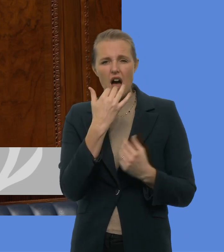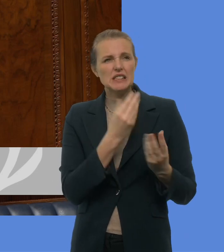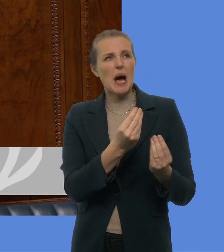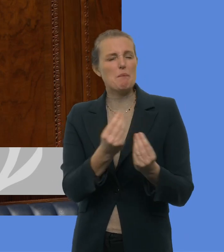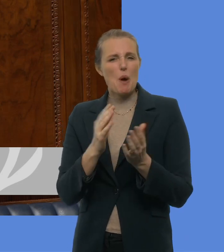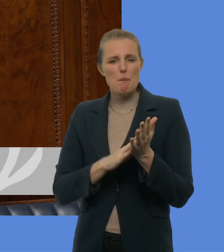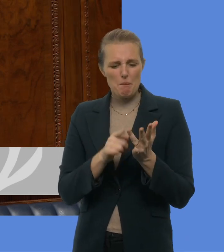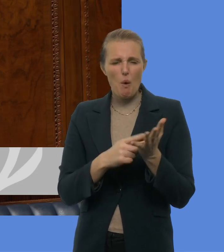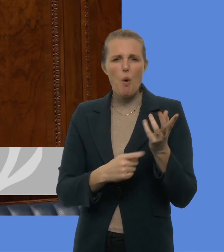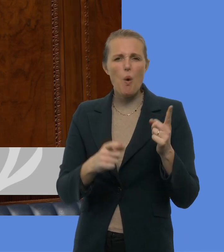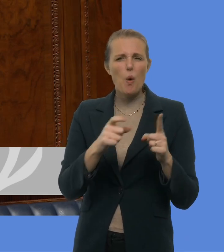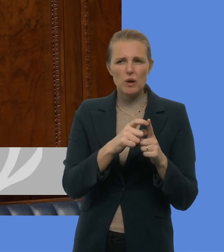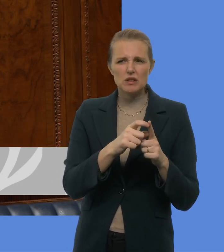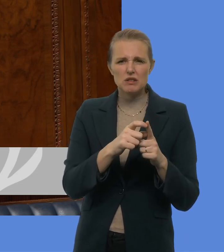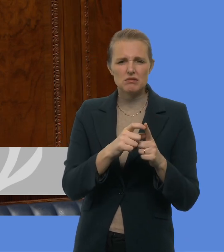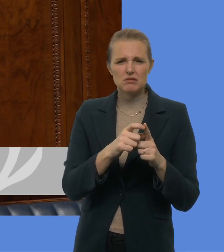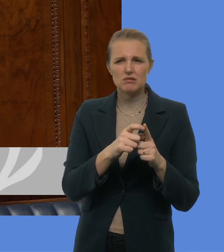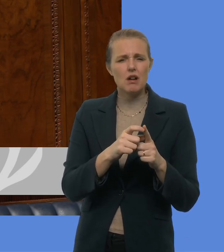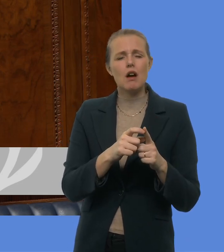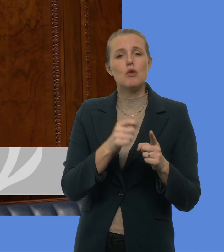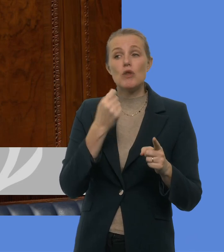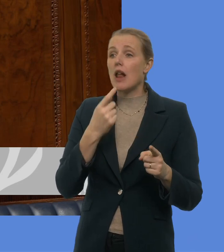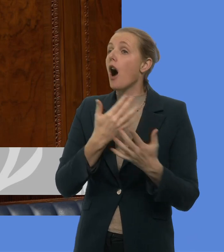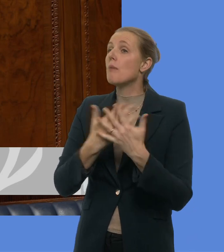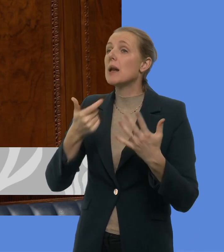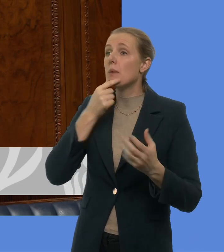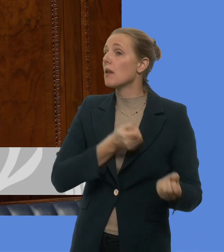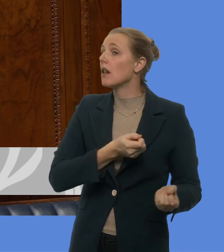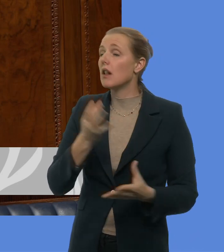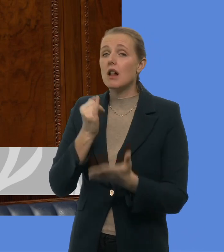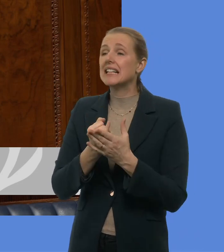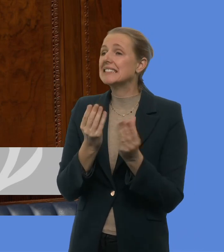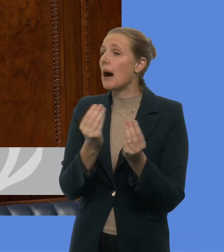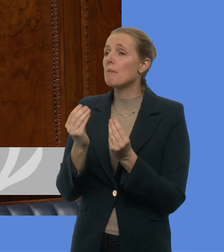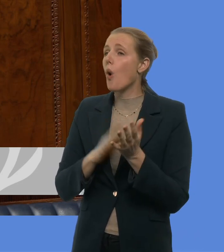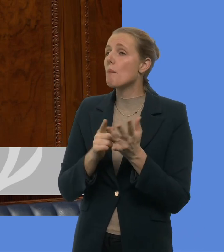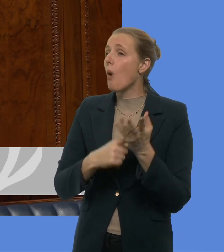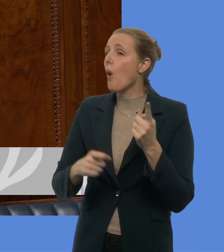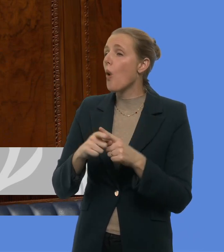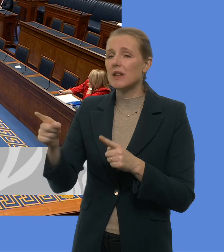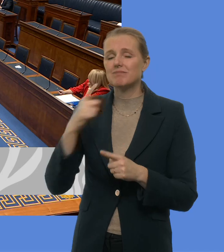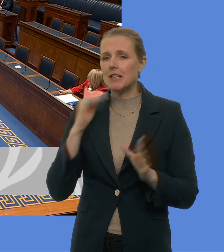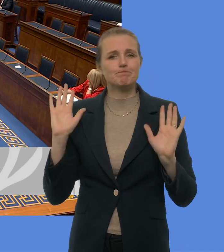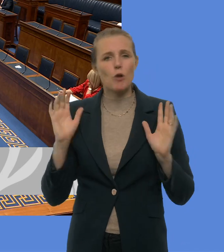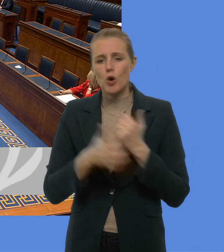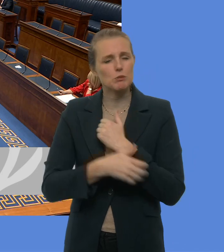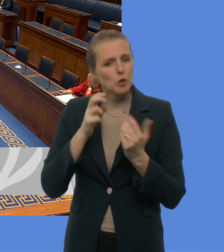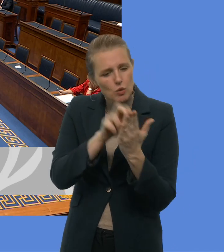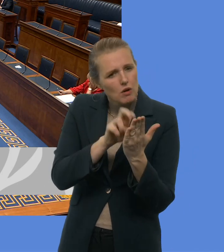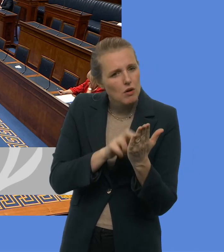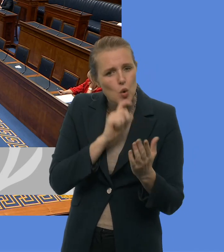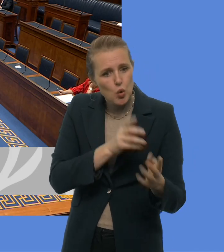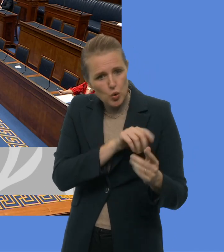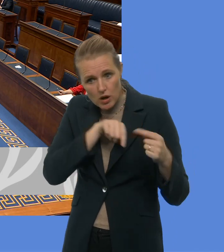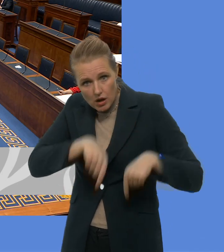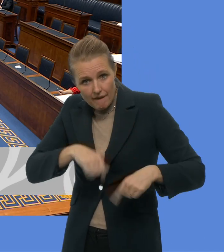the department doesn't keep these figures. Minister, any plans to review that policy? I